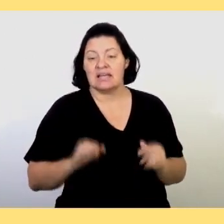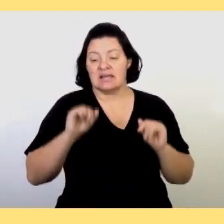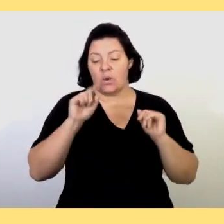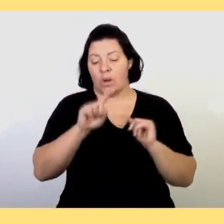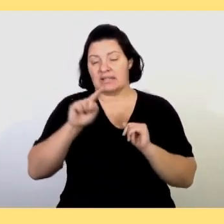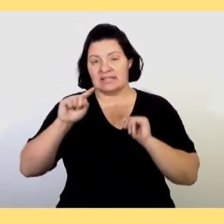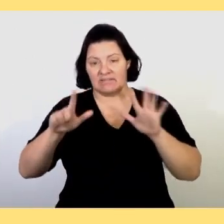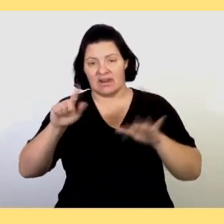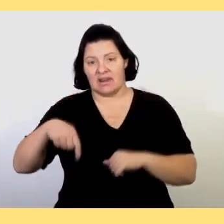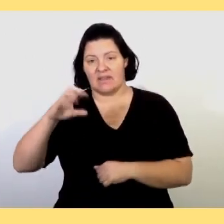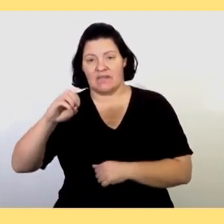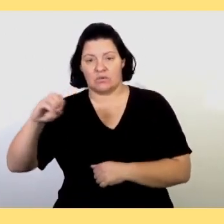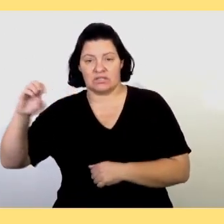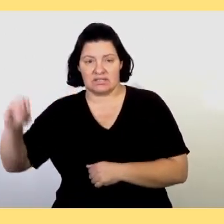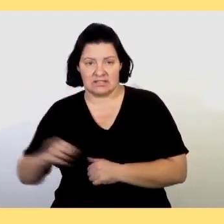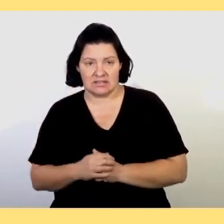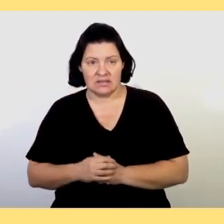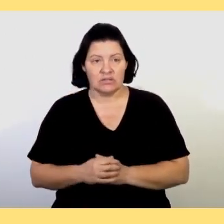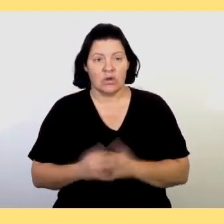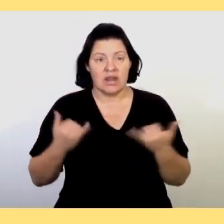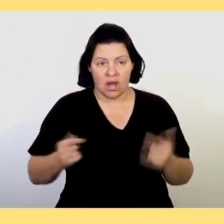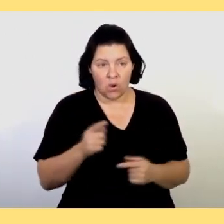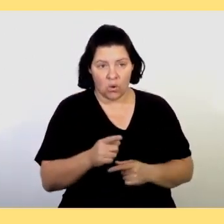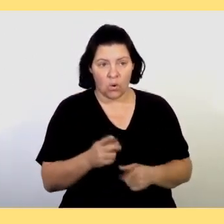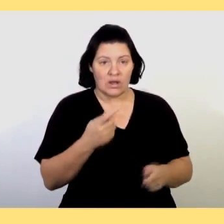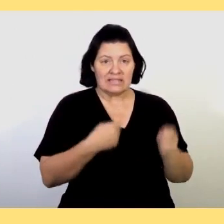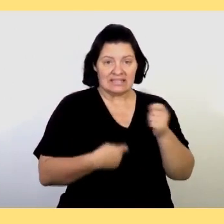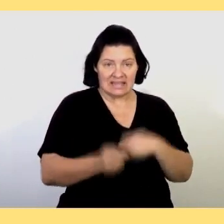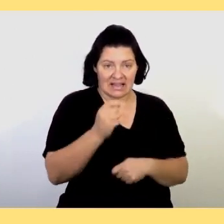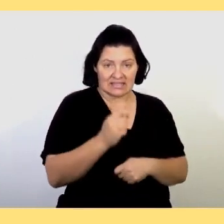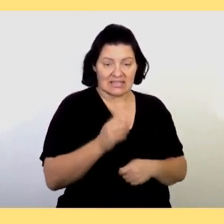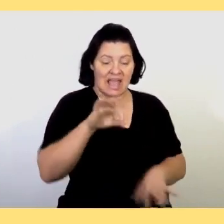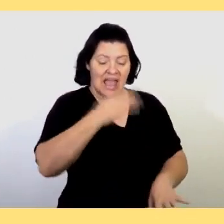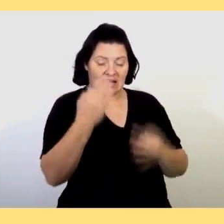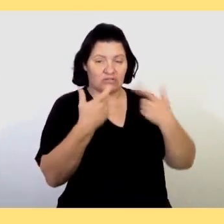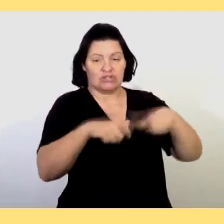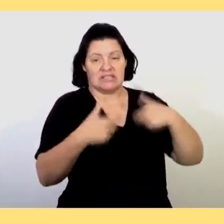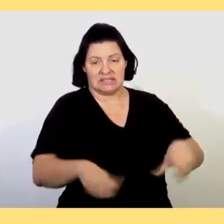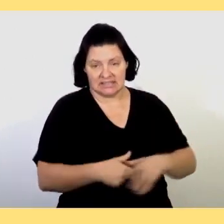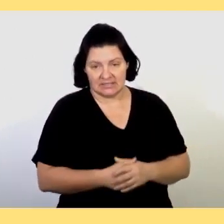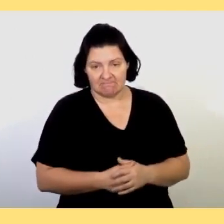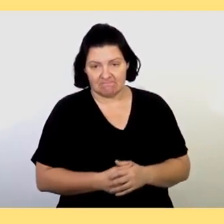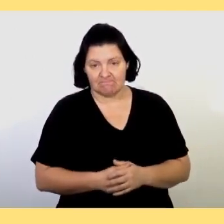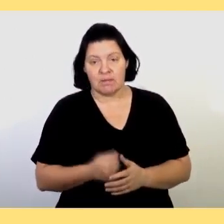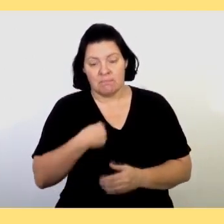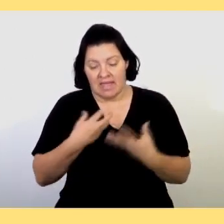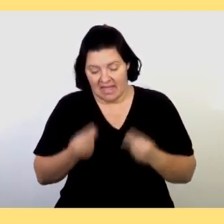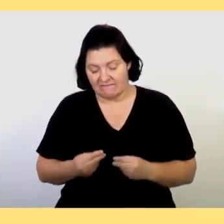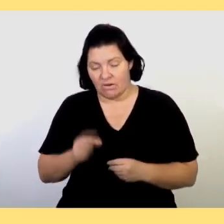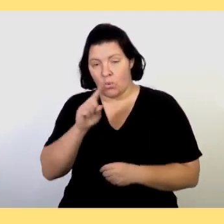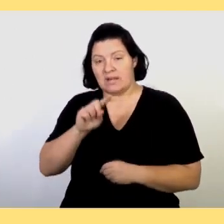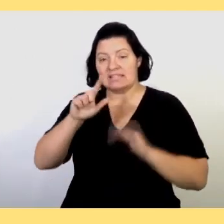get 17,000. So when you come here, your sales, I'm now on analysis of receipts. I have